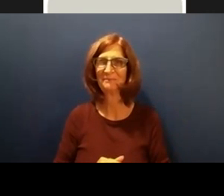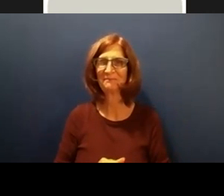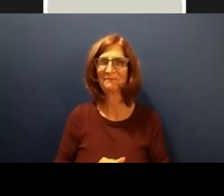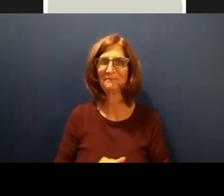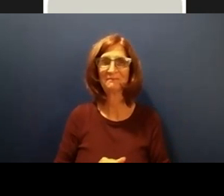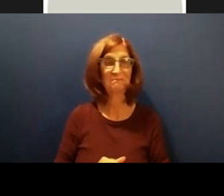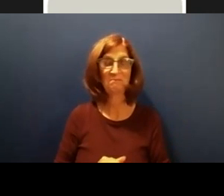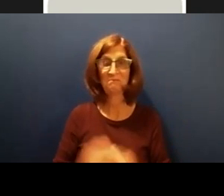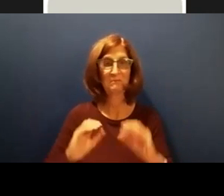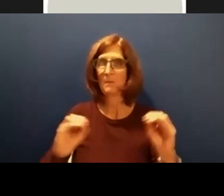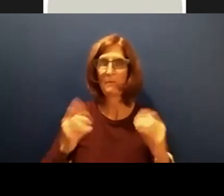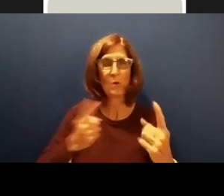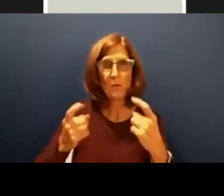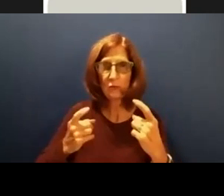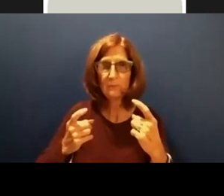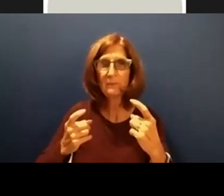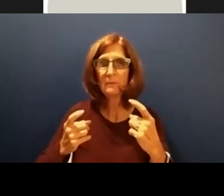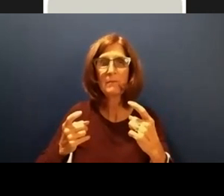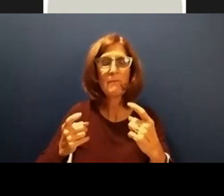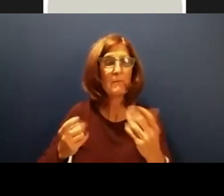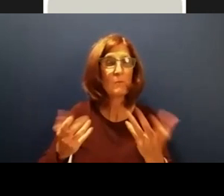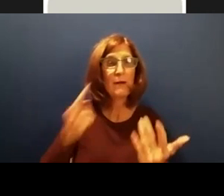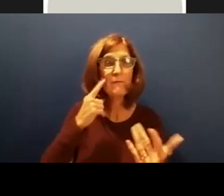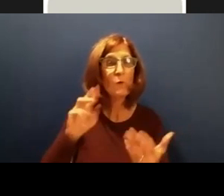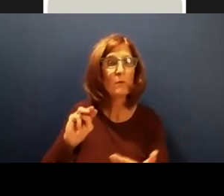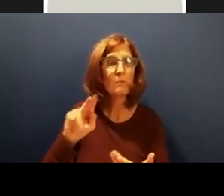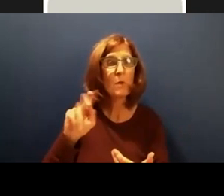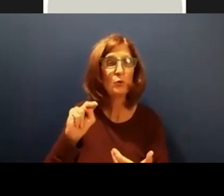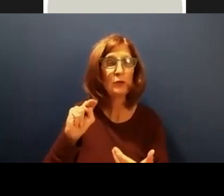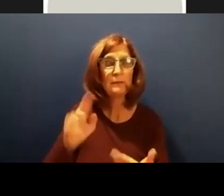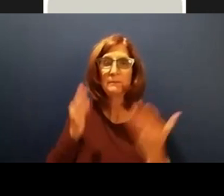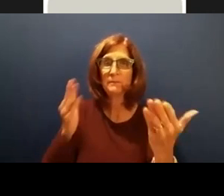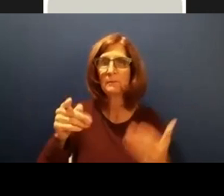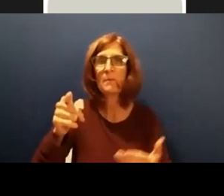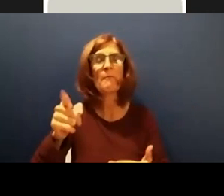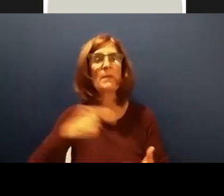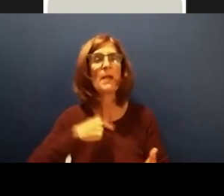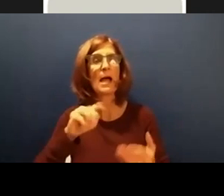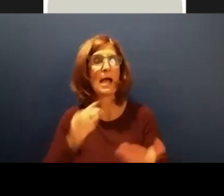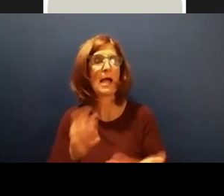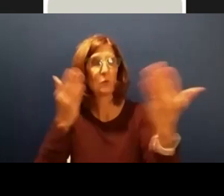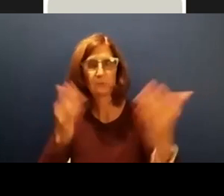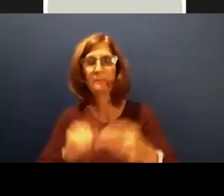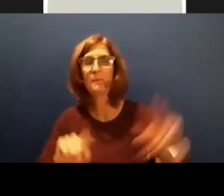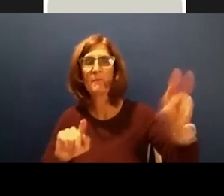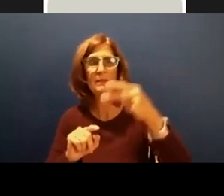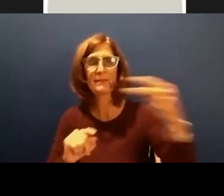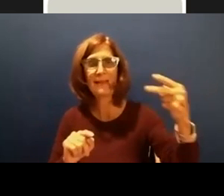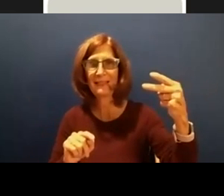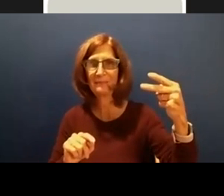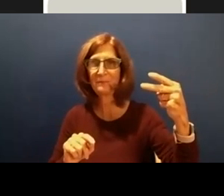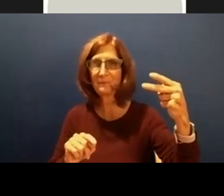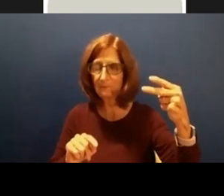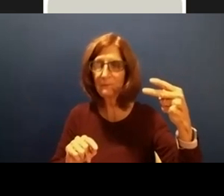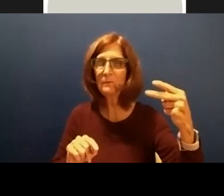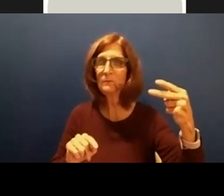If there are no questions, then a motion would be in order. So moved. Second. Thank you. Motion and